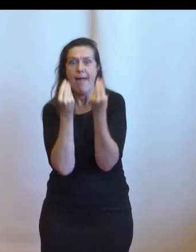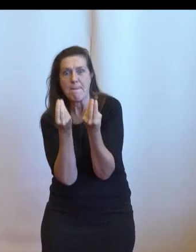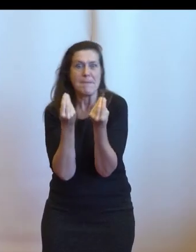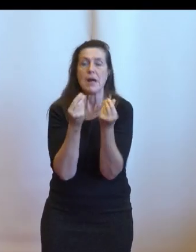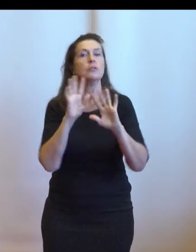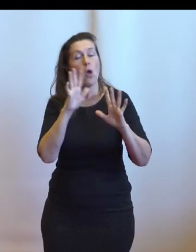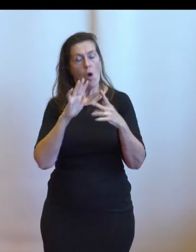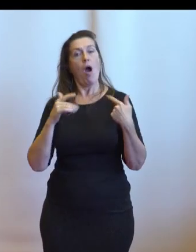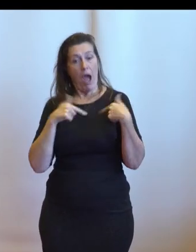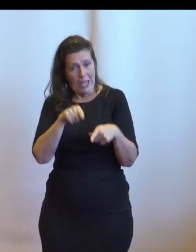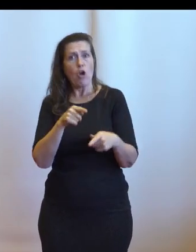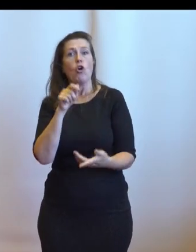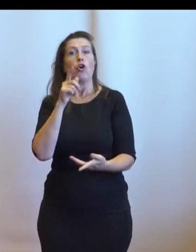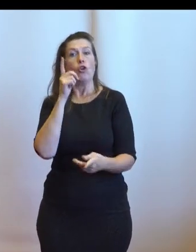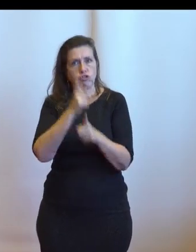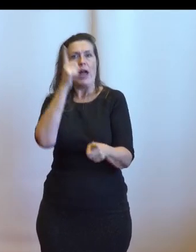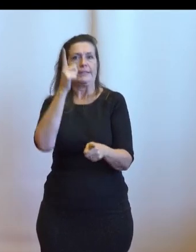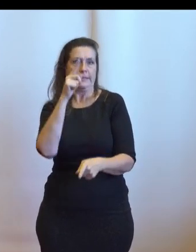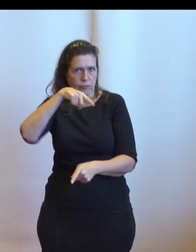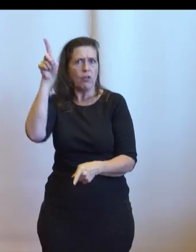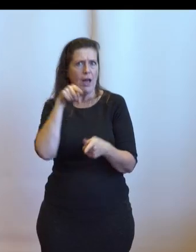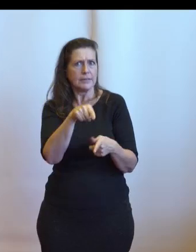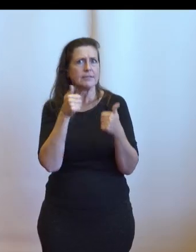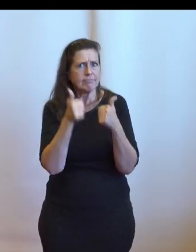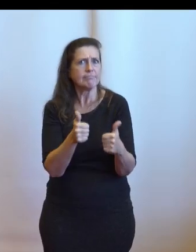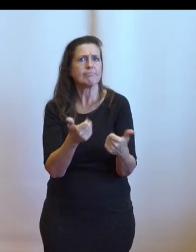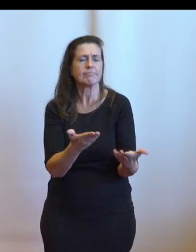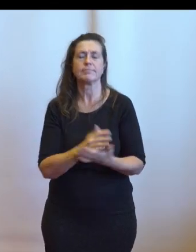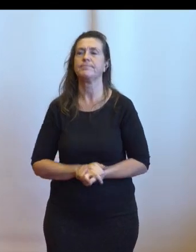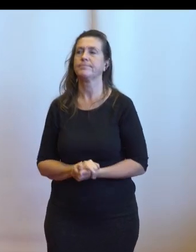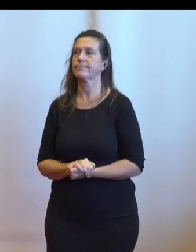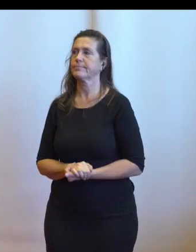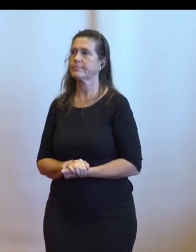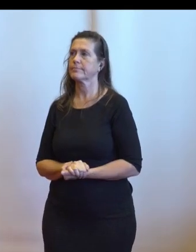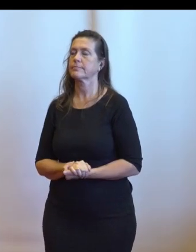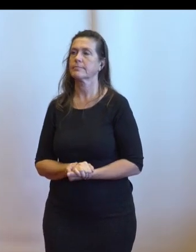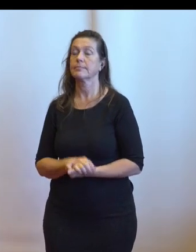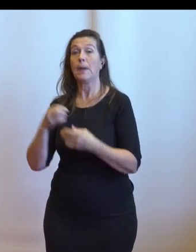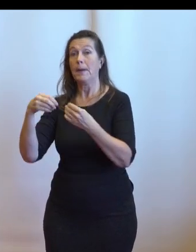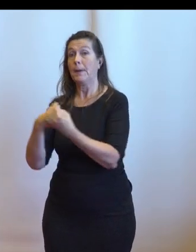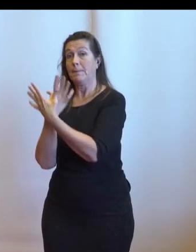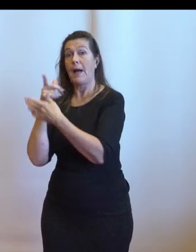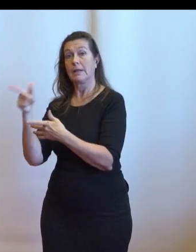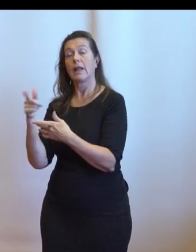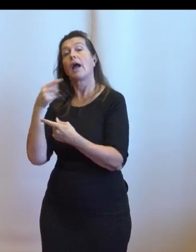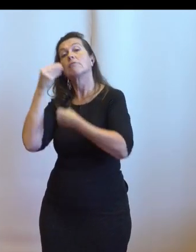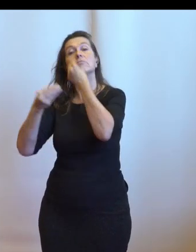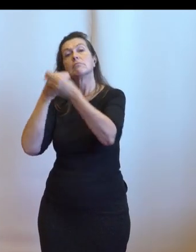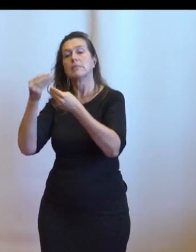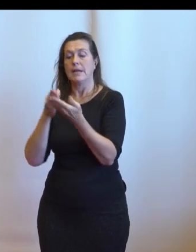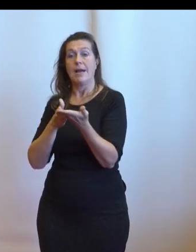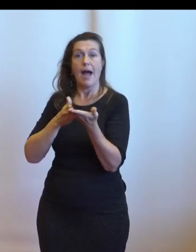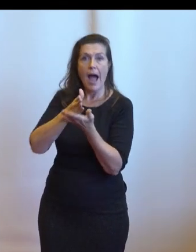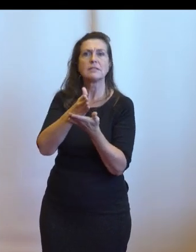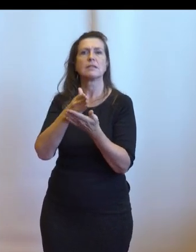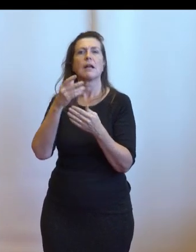to be part of. And just to follow on from that, I've been at events where Barclays have been talking about what they're doing in terms of accessibility with their